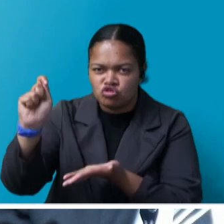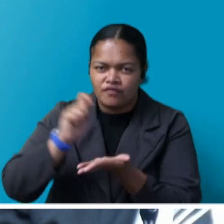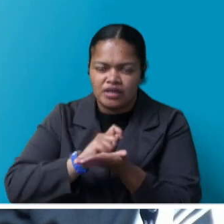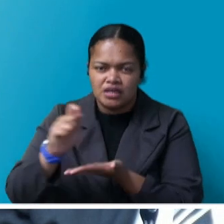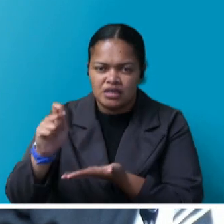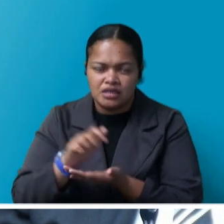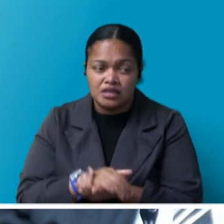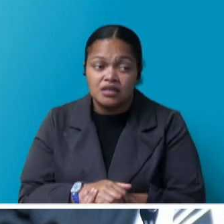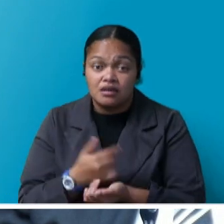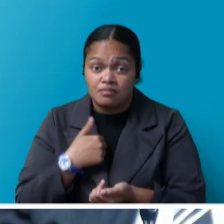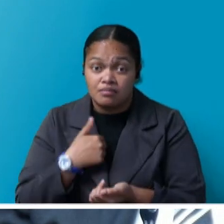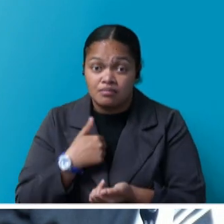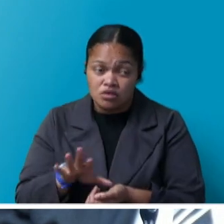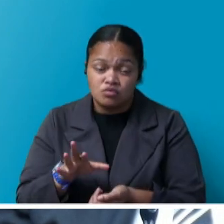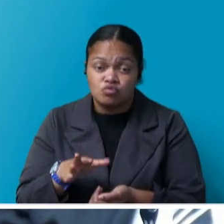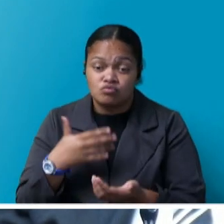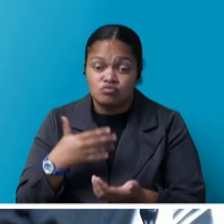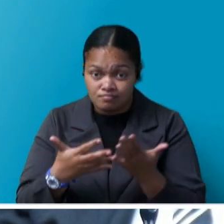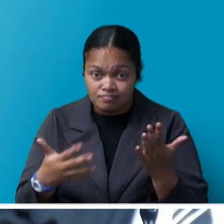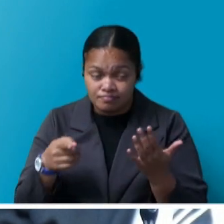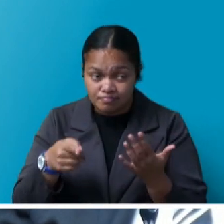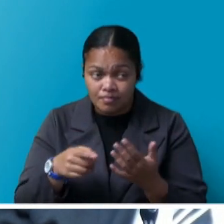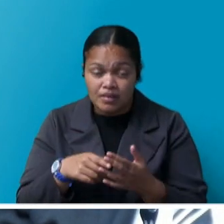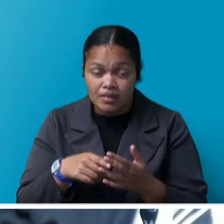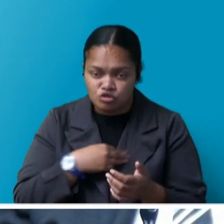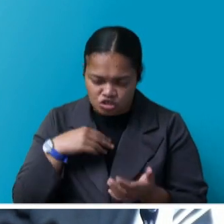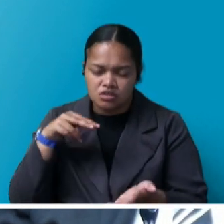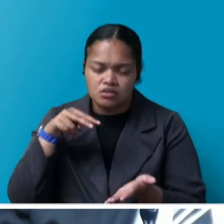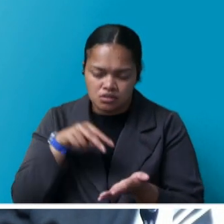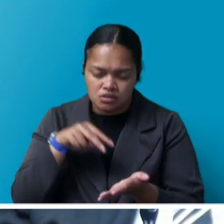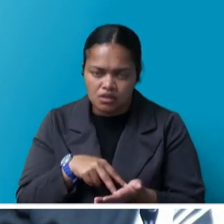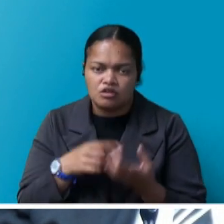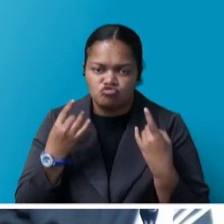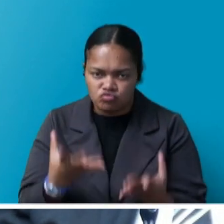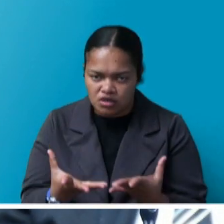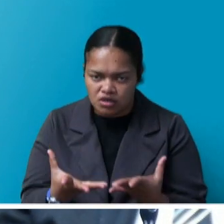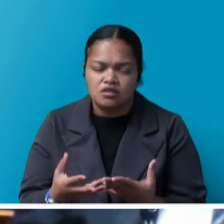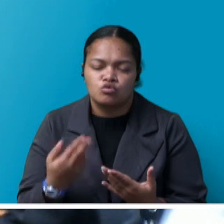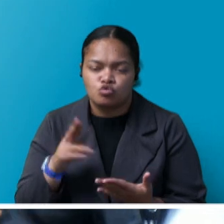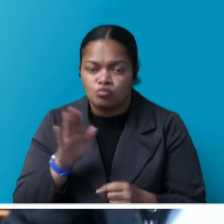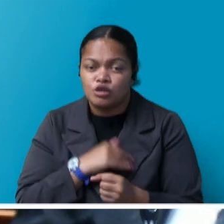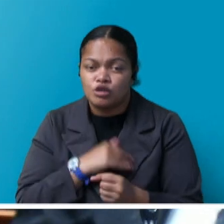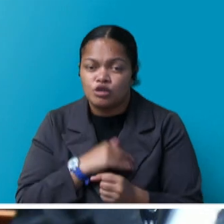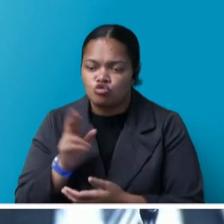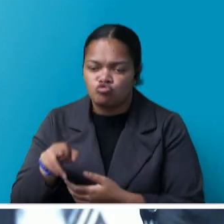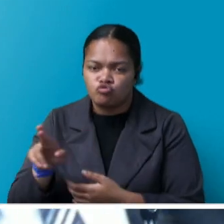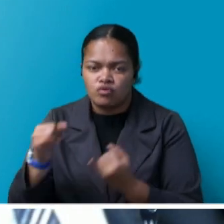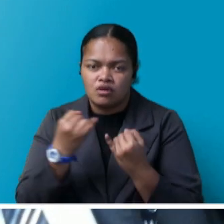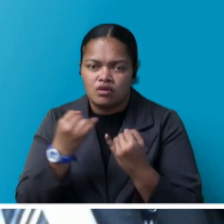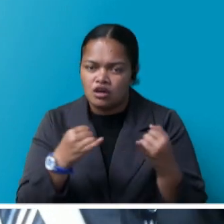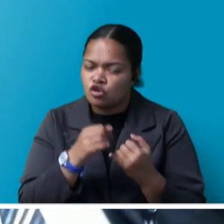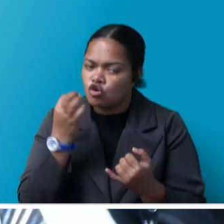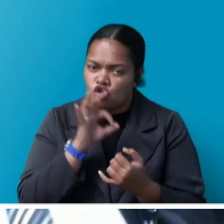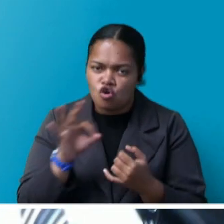I would like to reiterate in this August House that our ministry stands ready to support these efforts in our bid to ensure that rural and maritime communities are not left